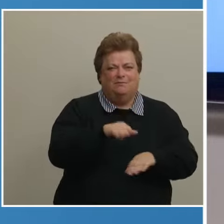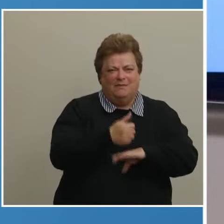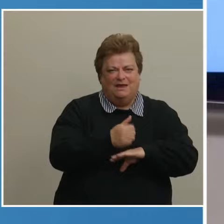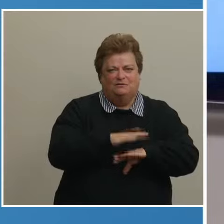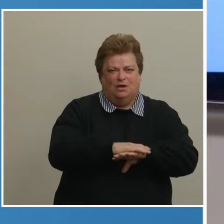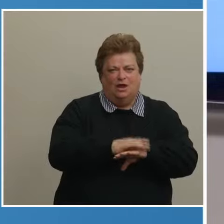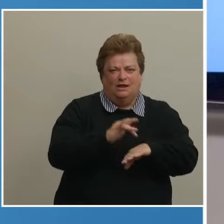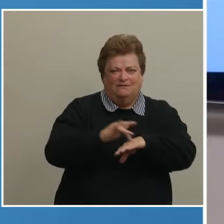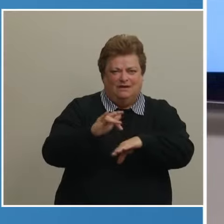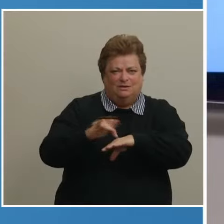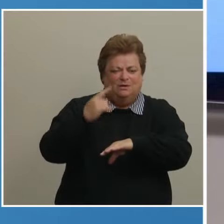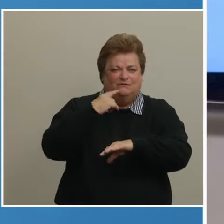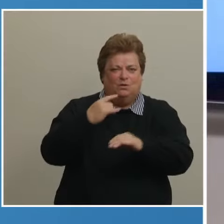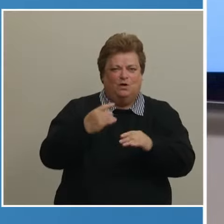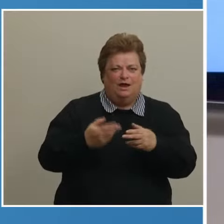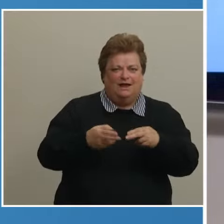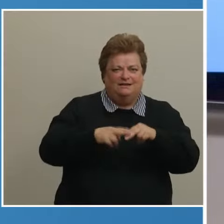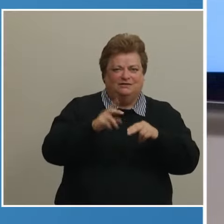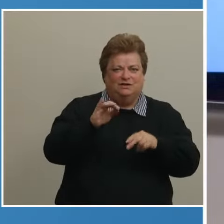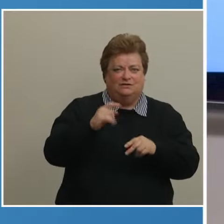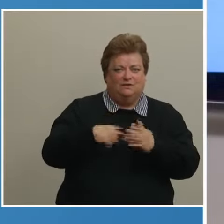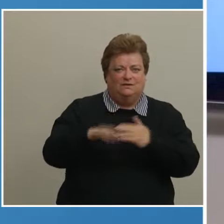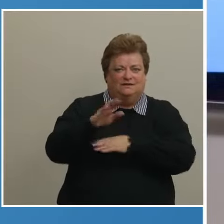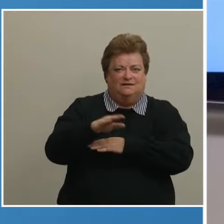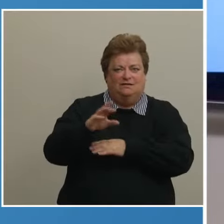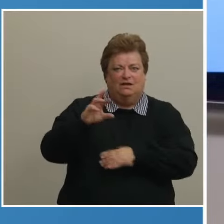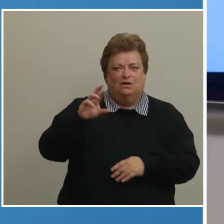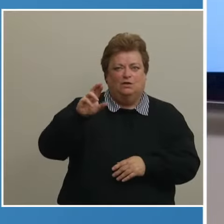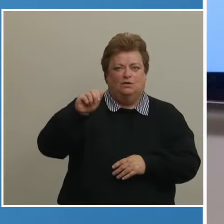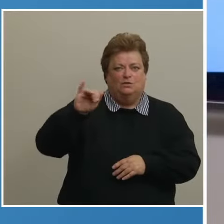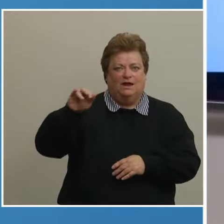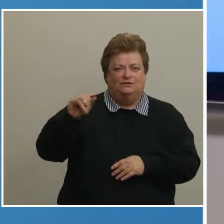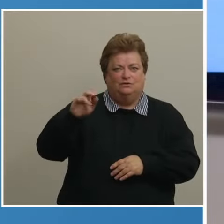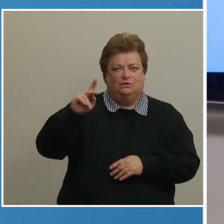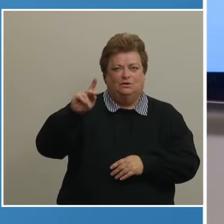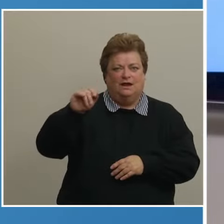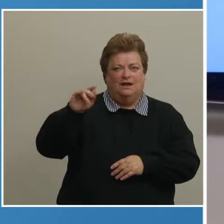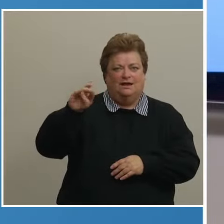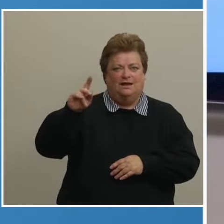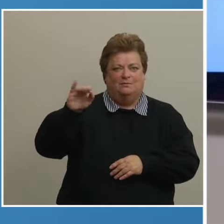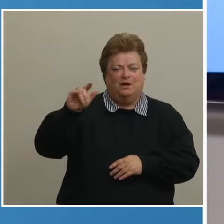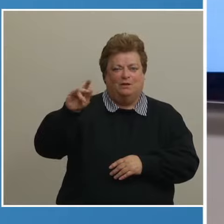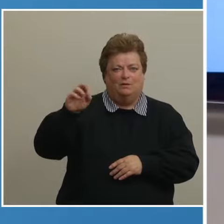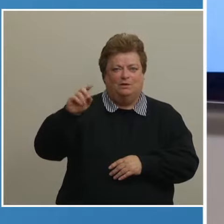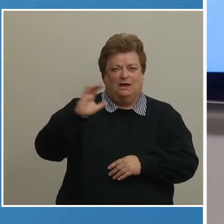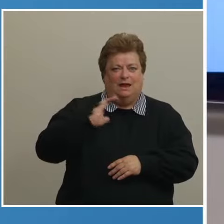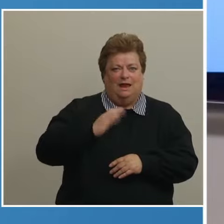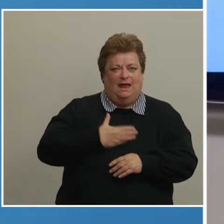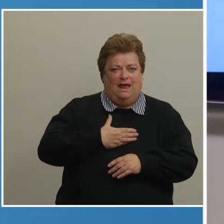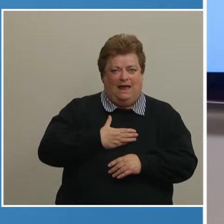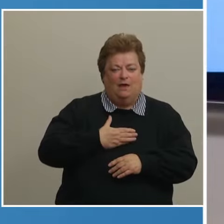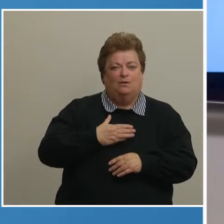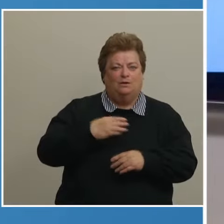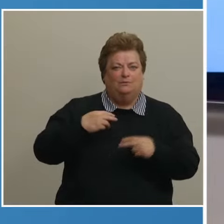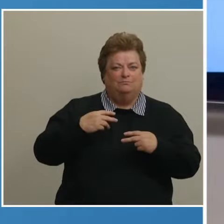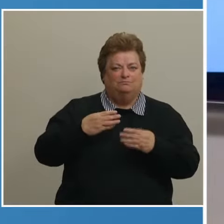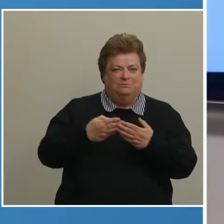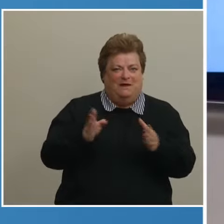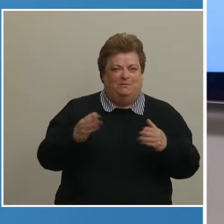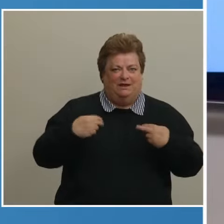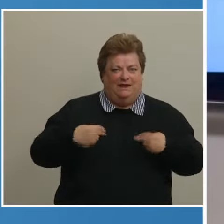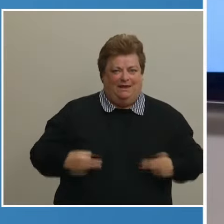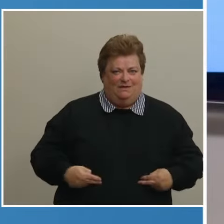additional data. This afternoon, Raju Karkapaludi, our public health epidemiologist